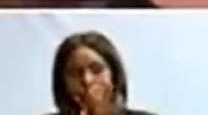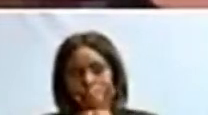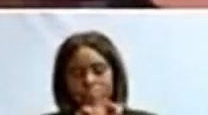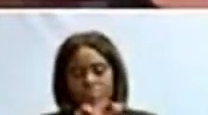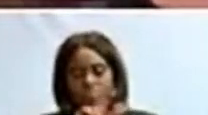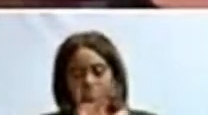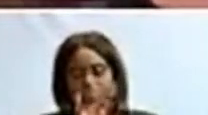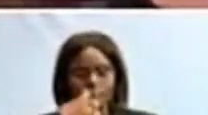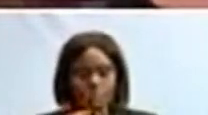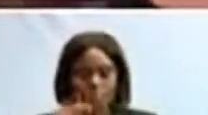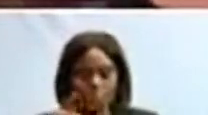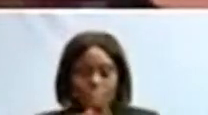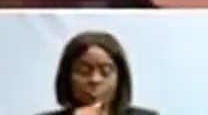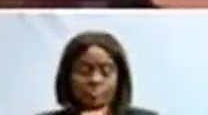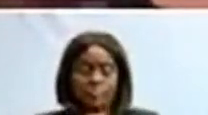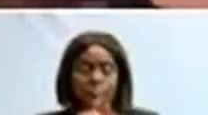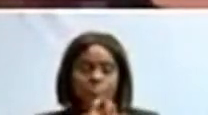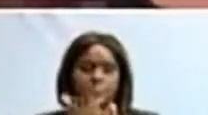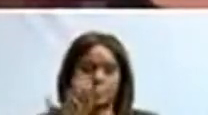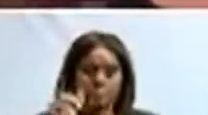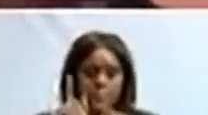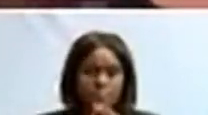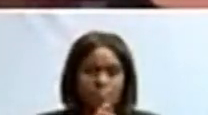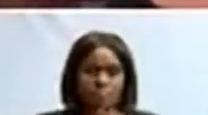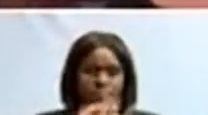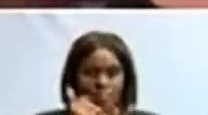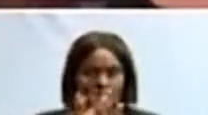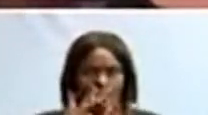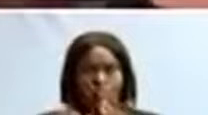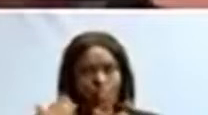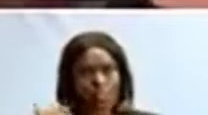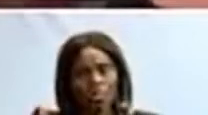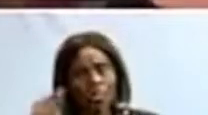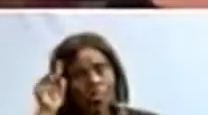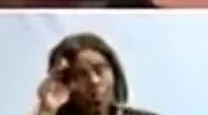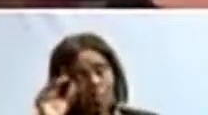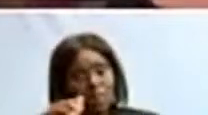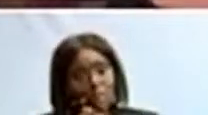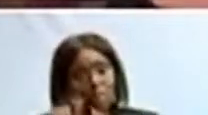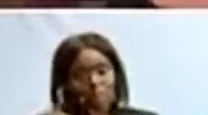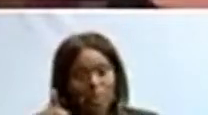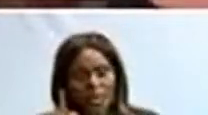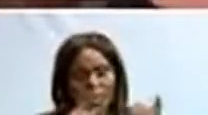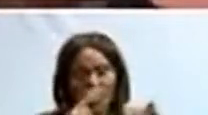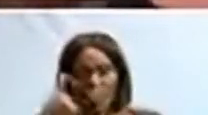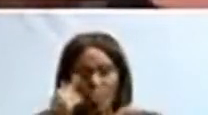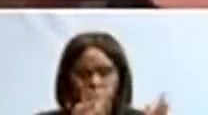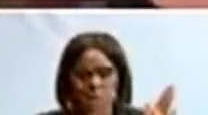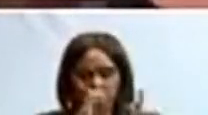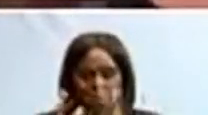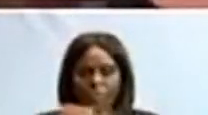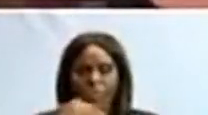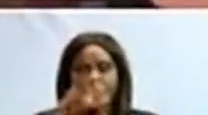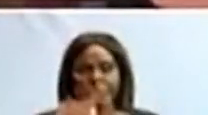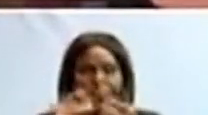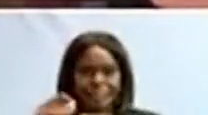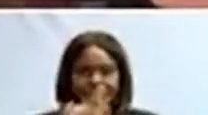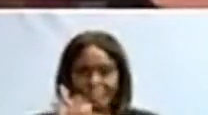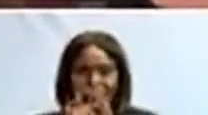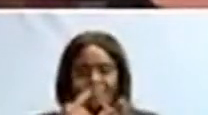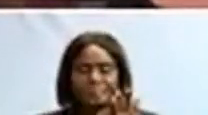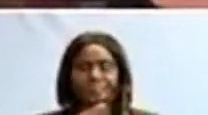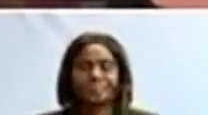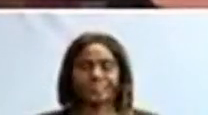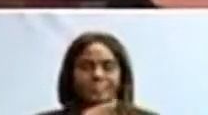and will make follow-up to the parent ministry in order for the disbursement of grants in